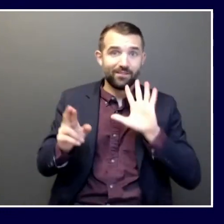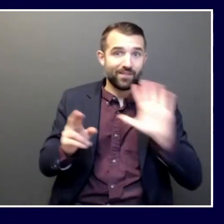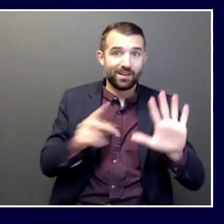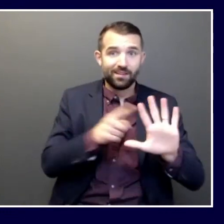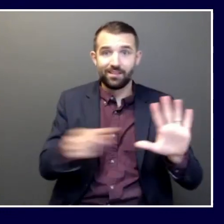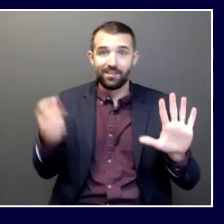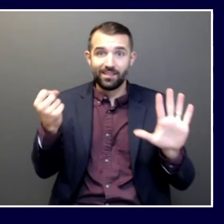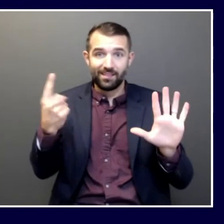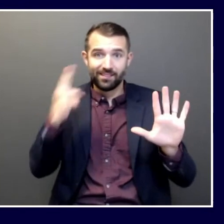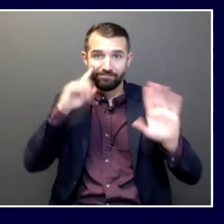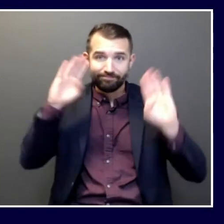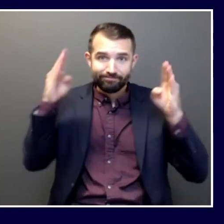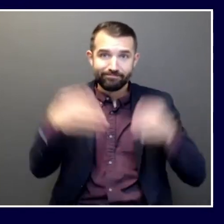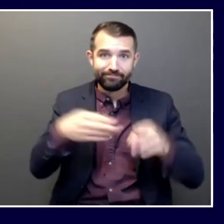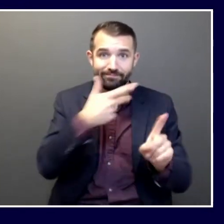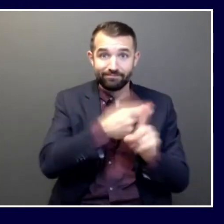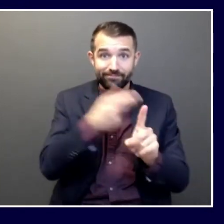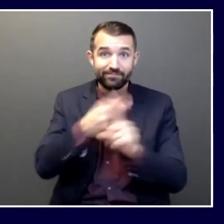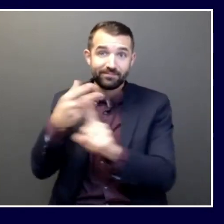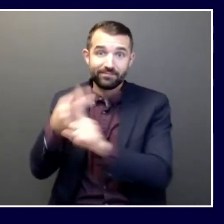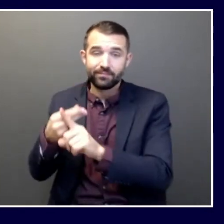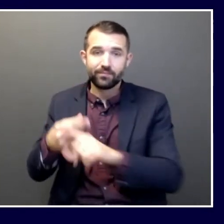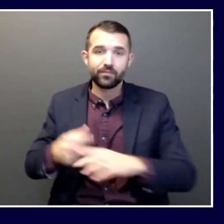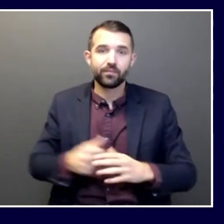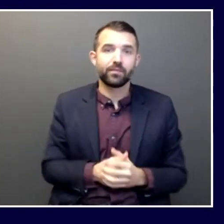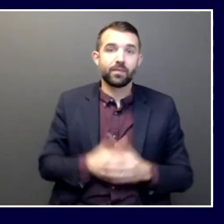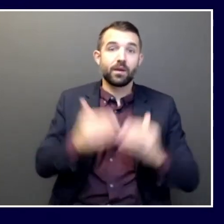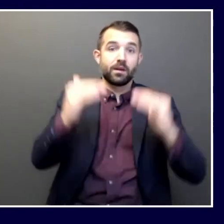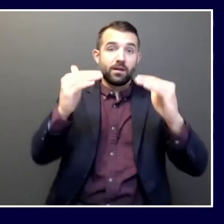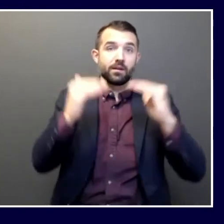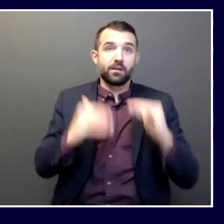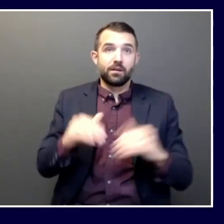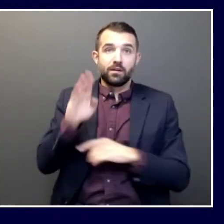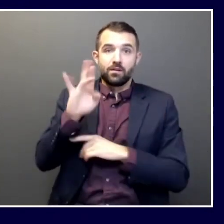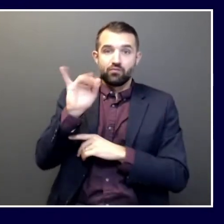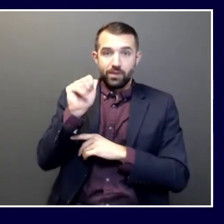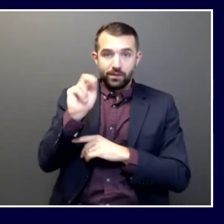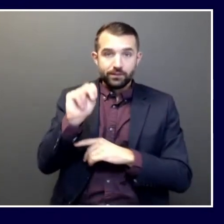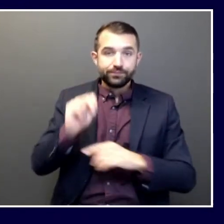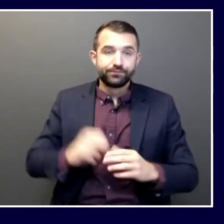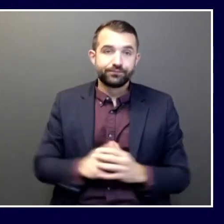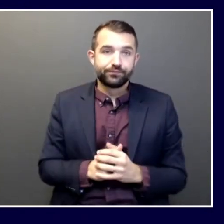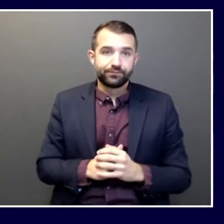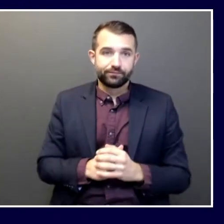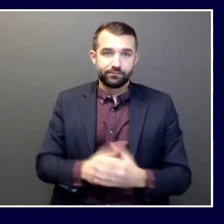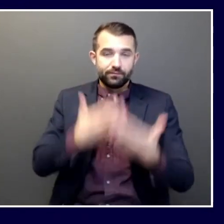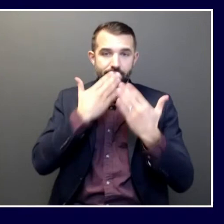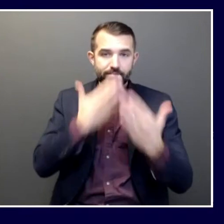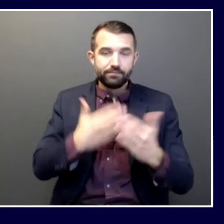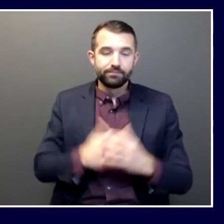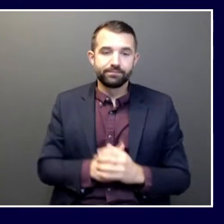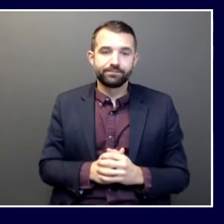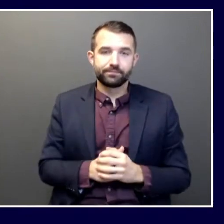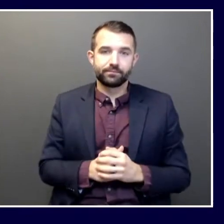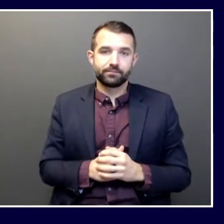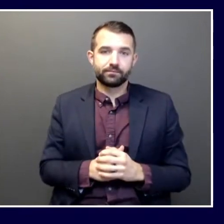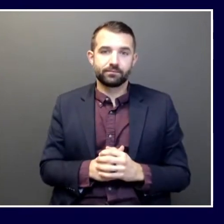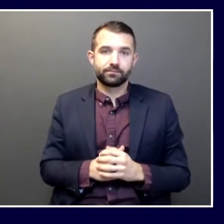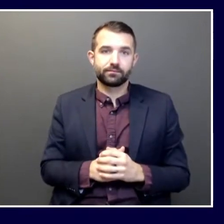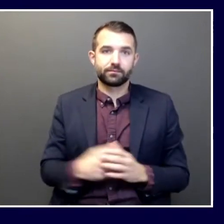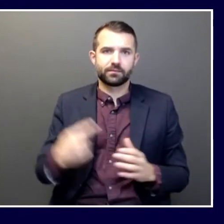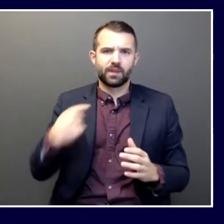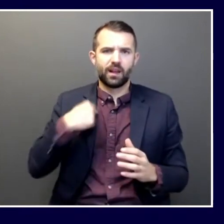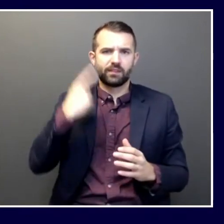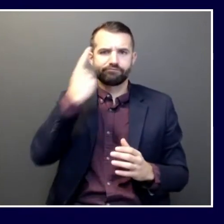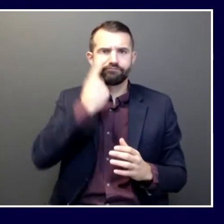Thanks, Megan. Brian Sullivan, over to you. Thank you, Dr. Shaw. I wonder, I know we're focused on